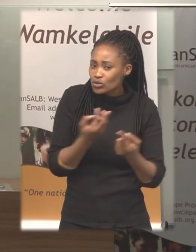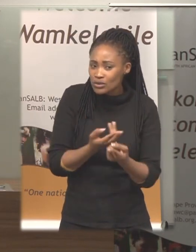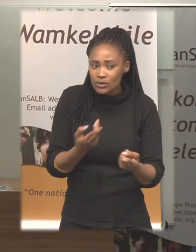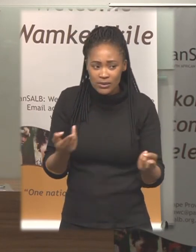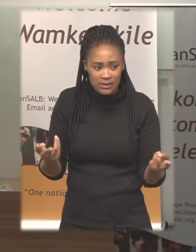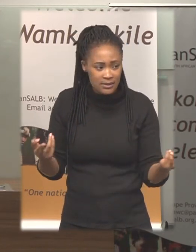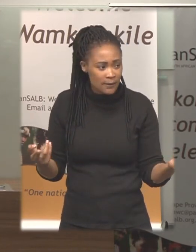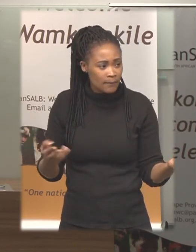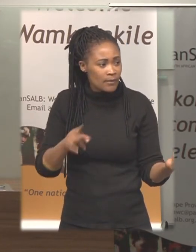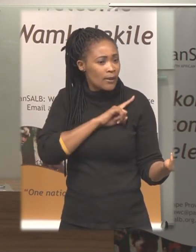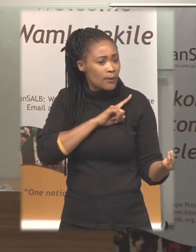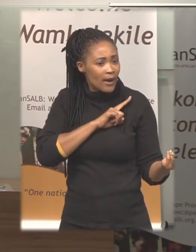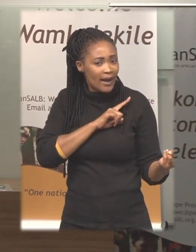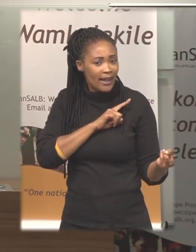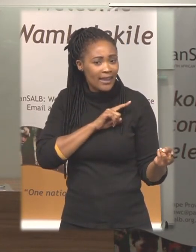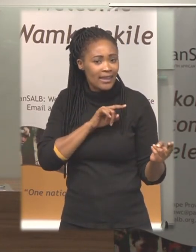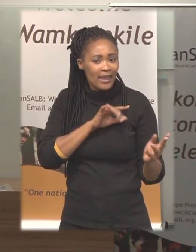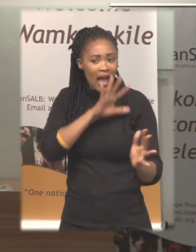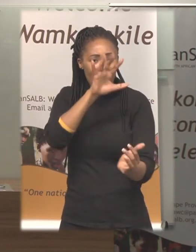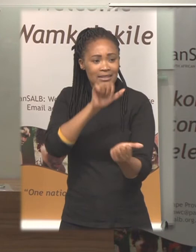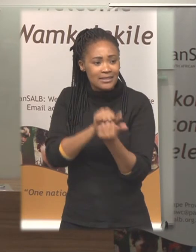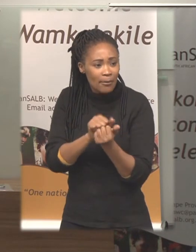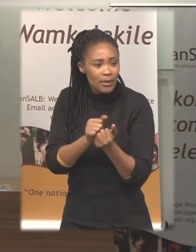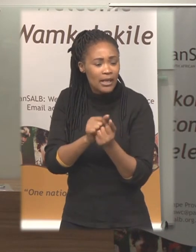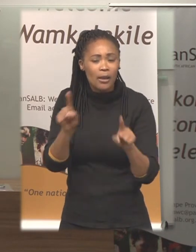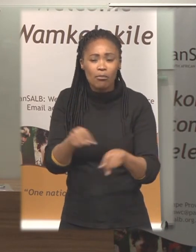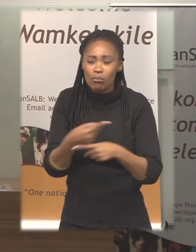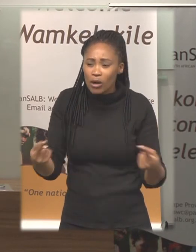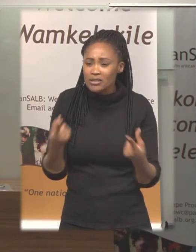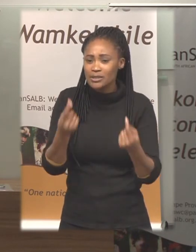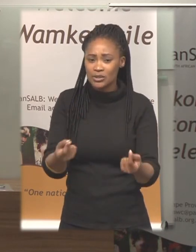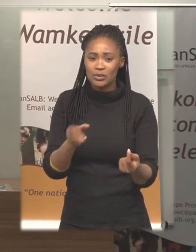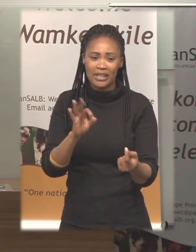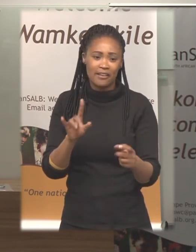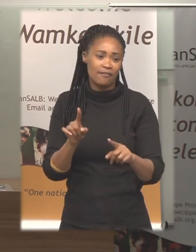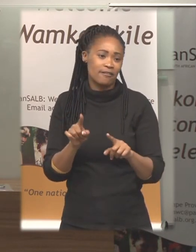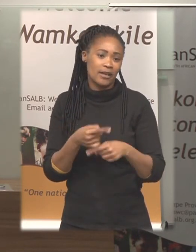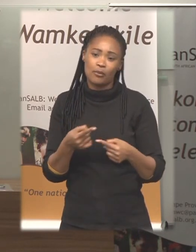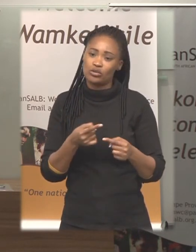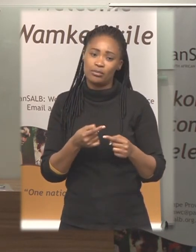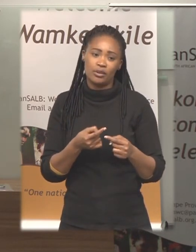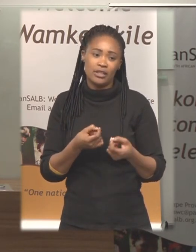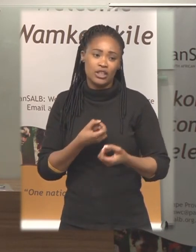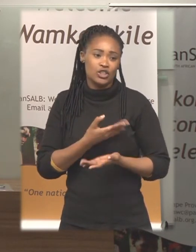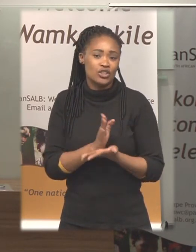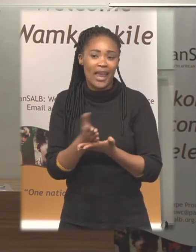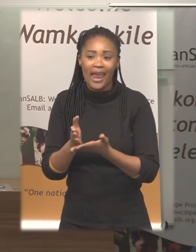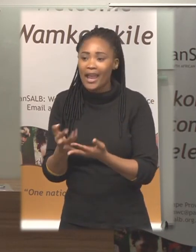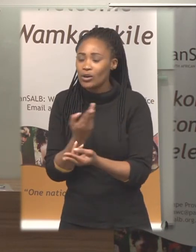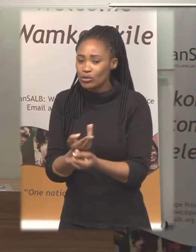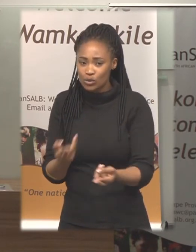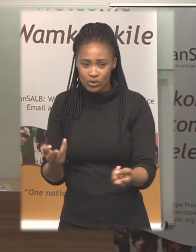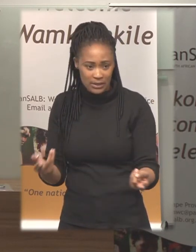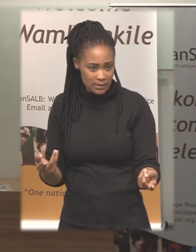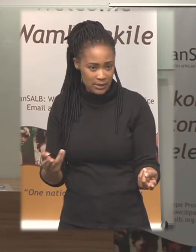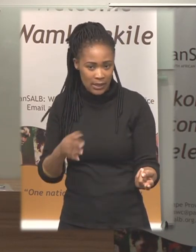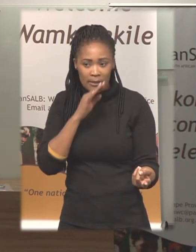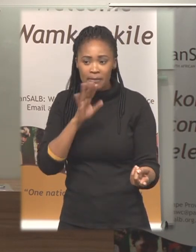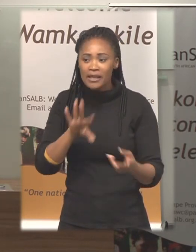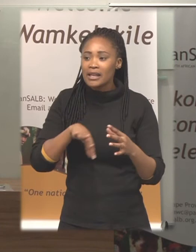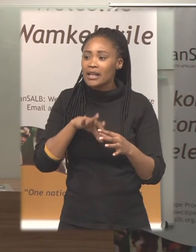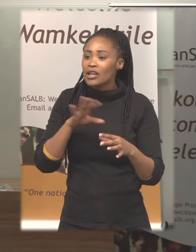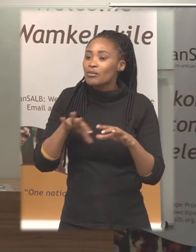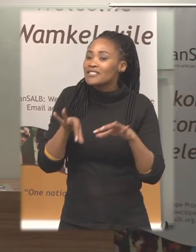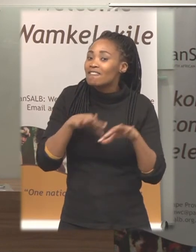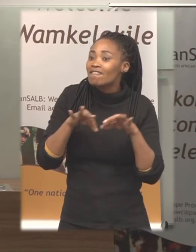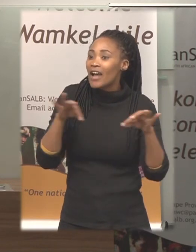can't actually do the assignment without sharing their resources, so that what's valued is not just the English, but all the other